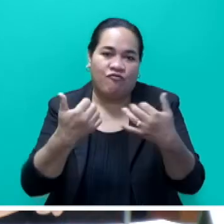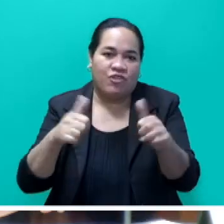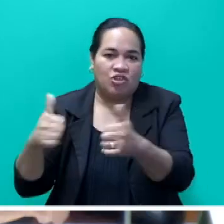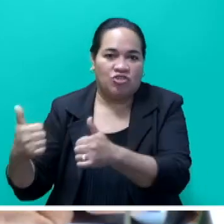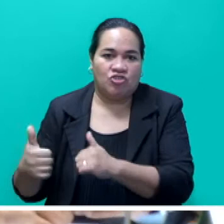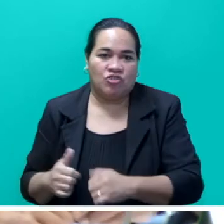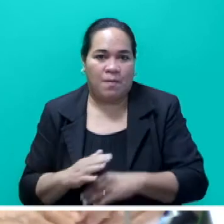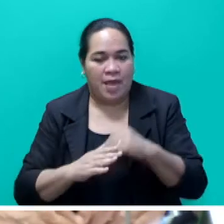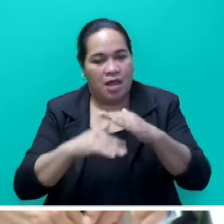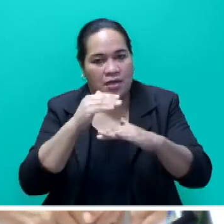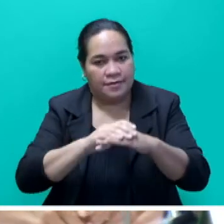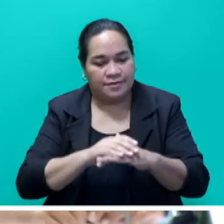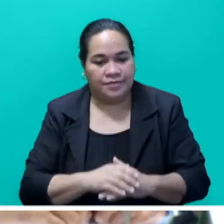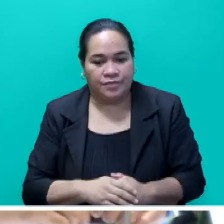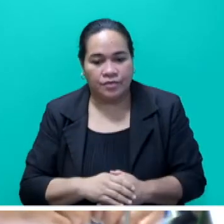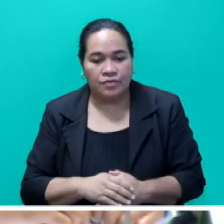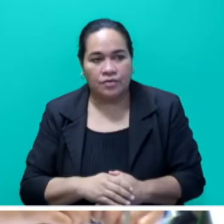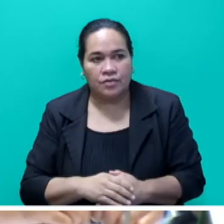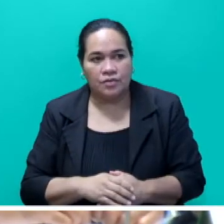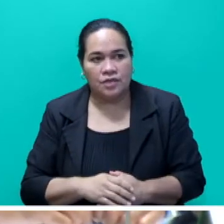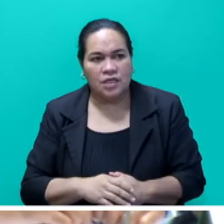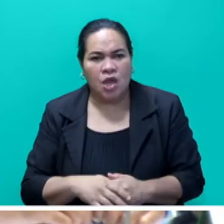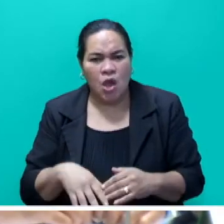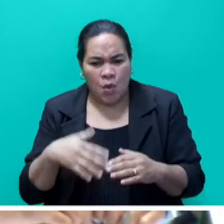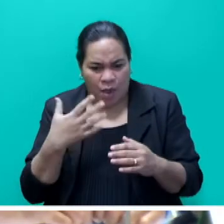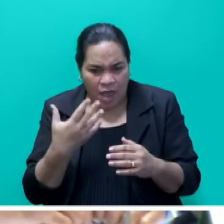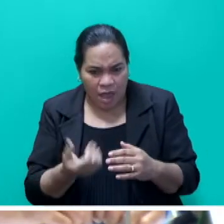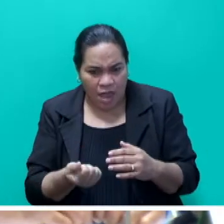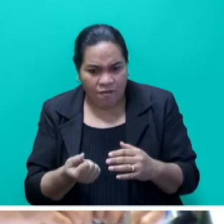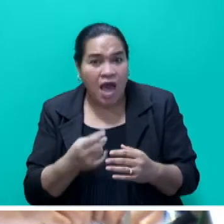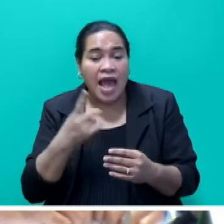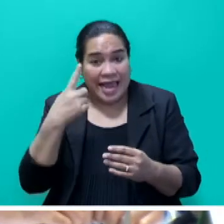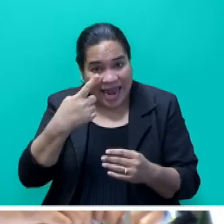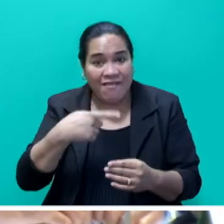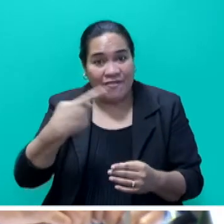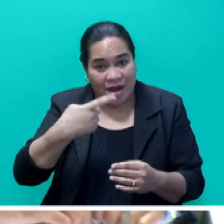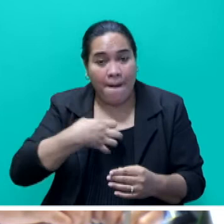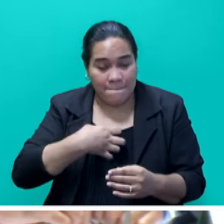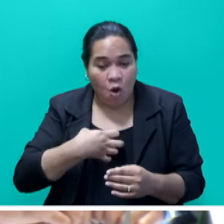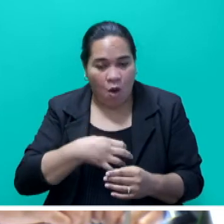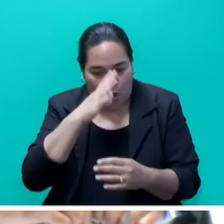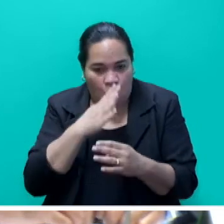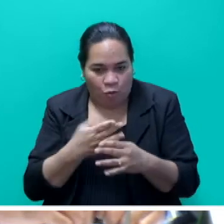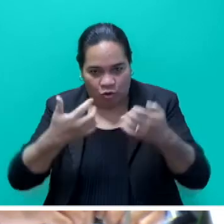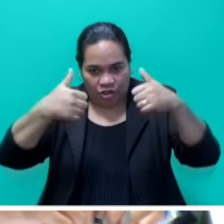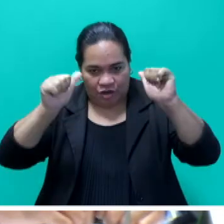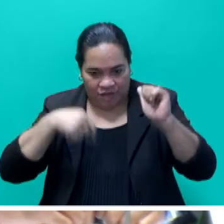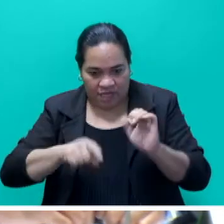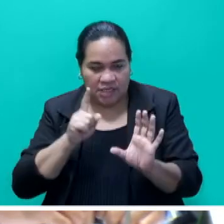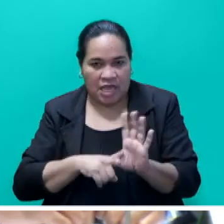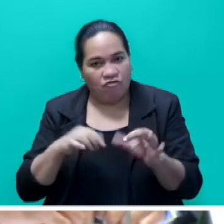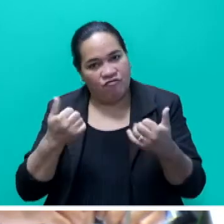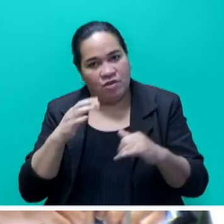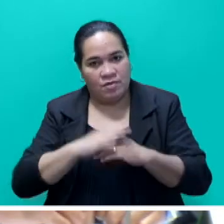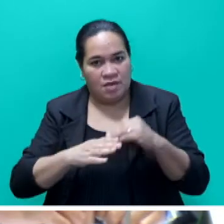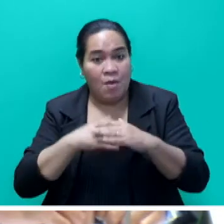Honourable Mr. Speaker, we're looking at a total of 11 more seawall projects to be completed this year from the Ministry's